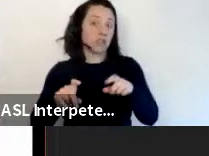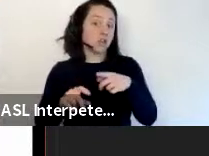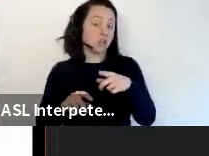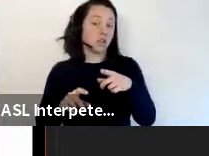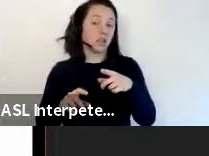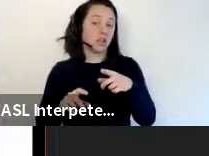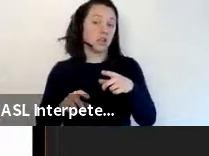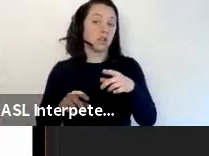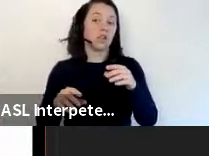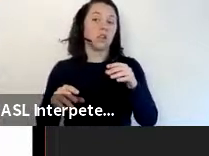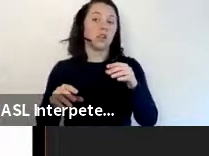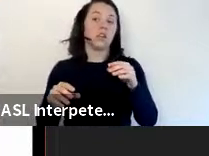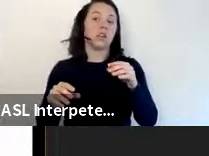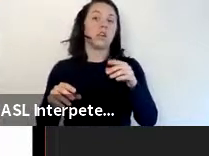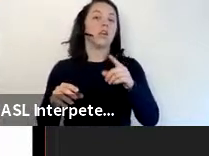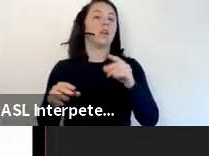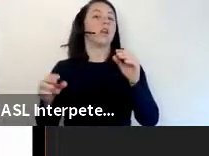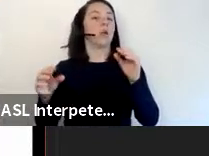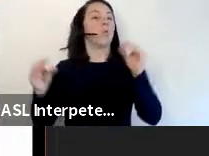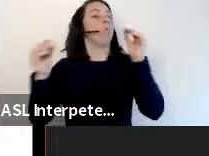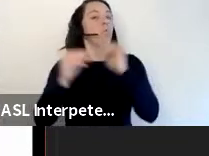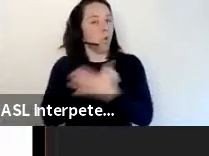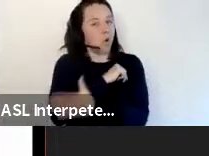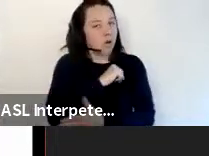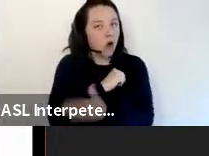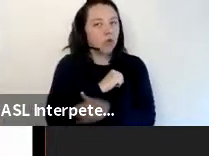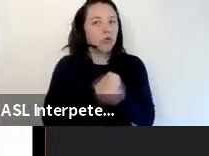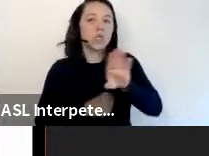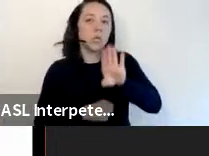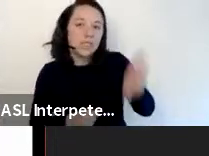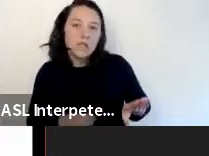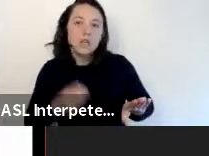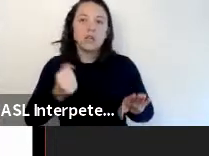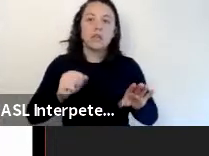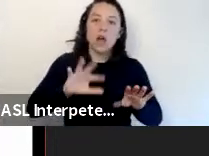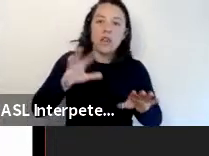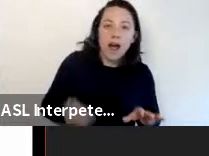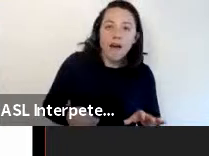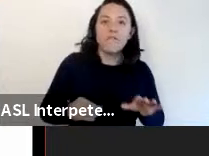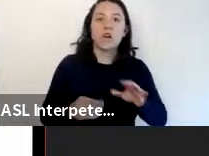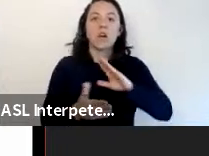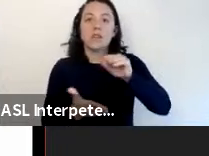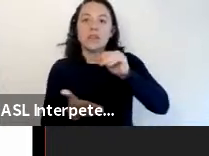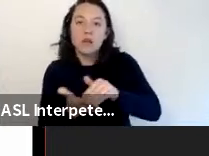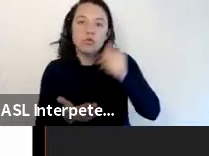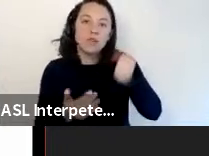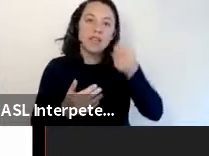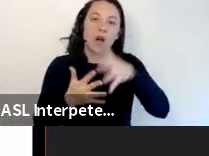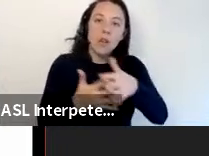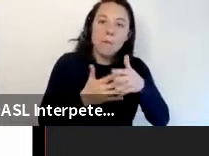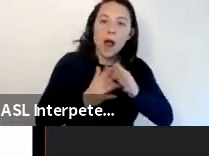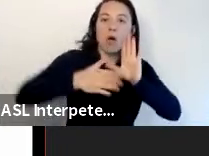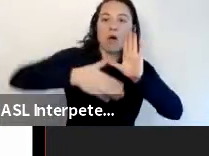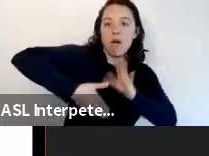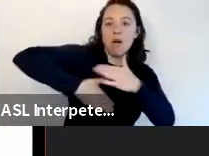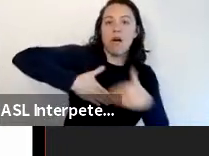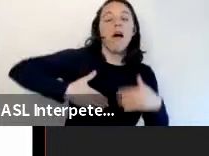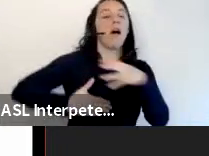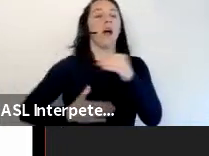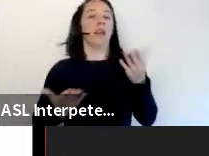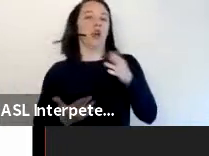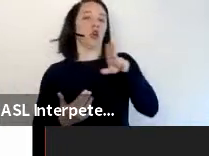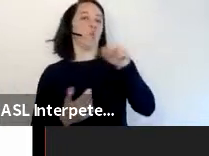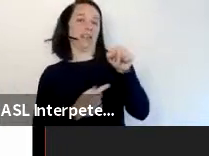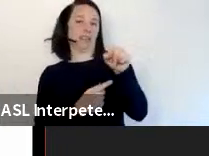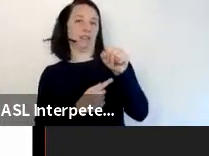more countries, in South Africa, in Brazil, Central America, South America, and here in the US. They had